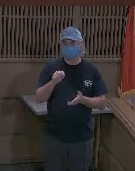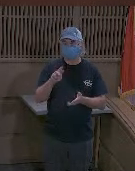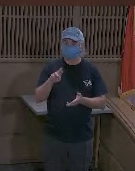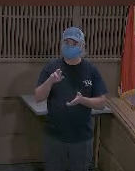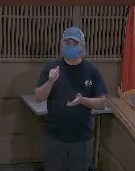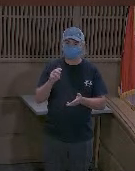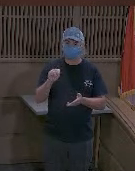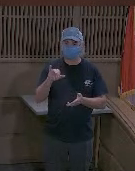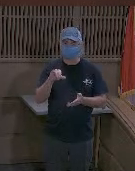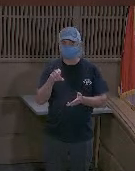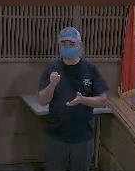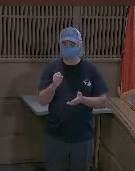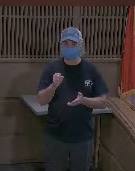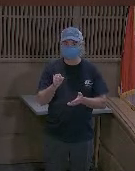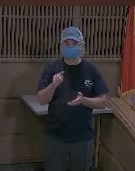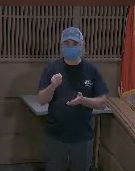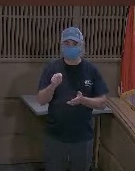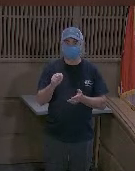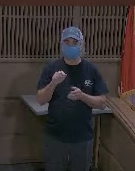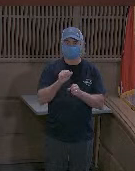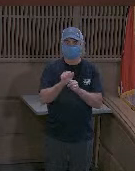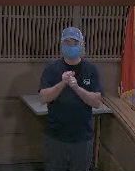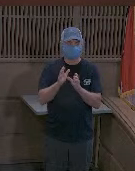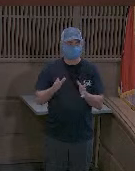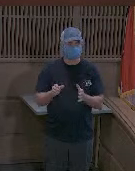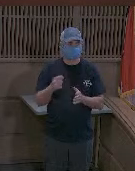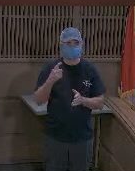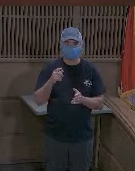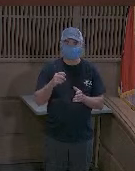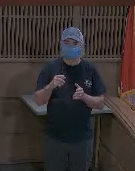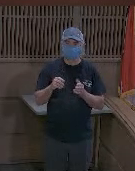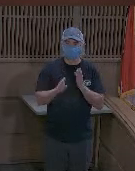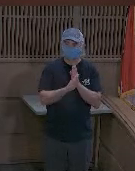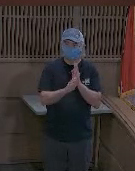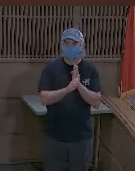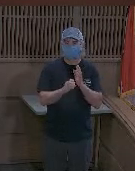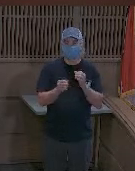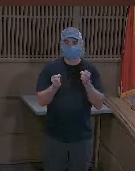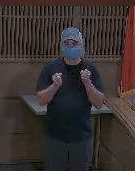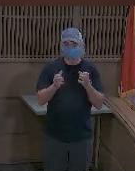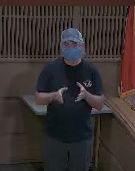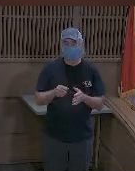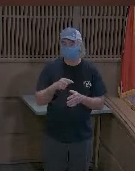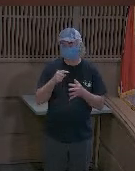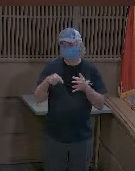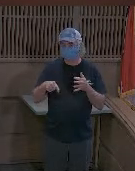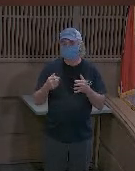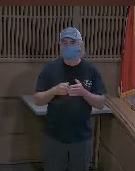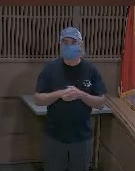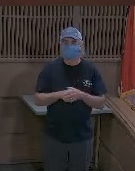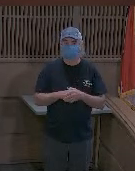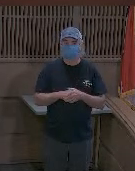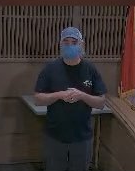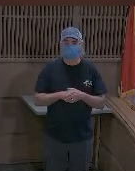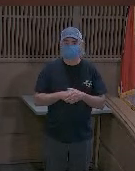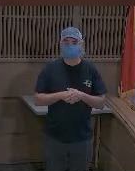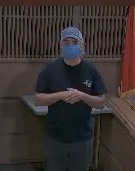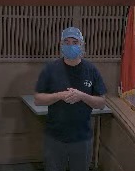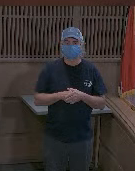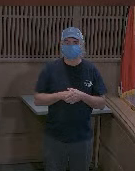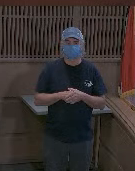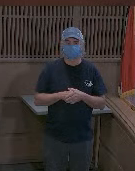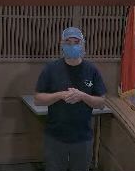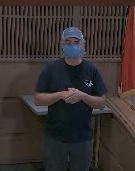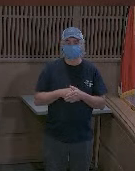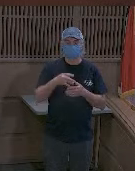future. As we're learning more about COVID-19 every day, this list does not include all medical